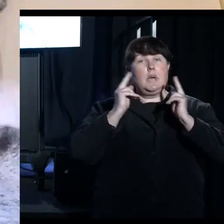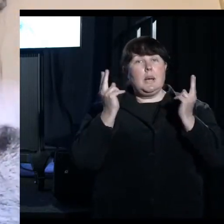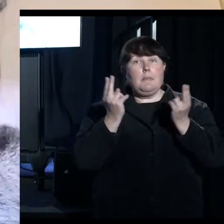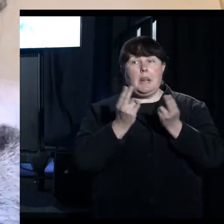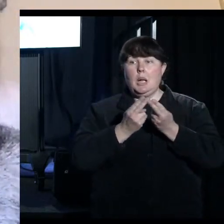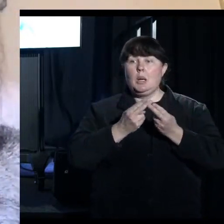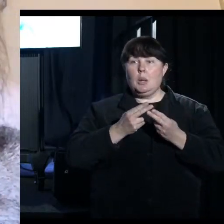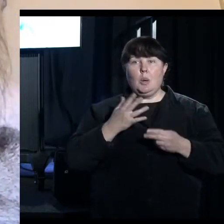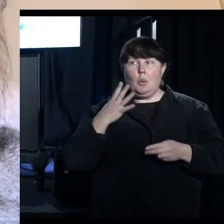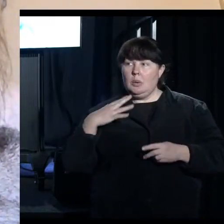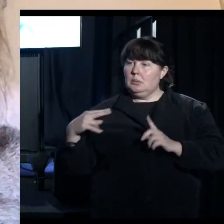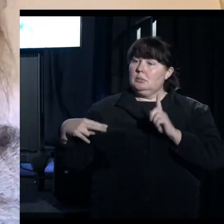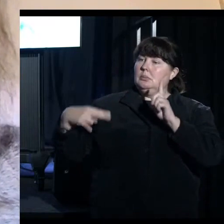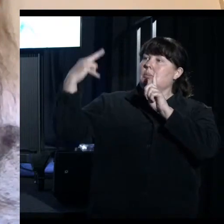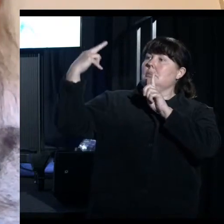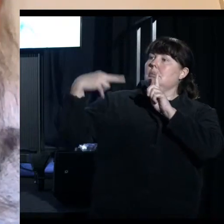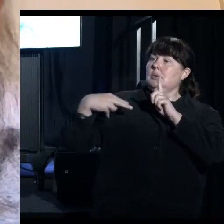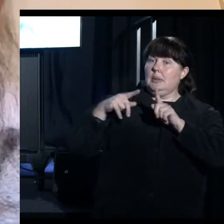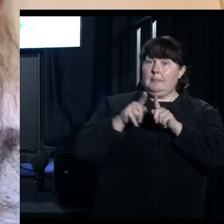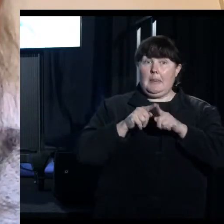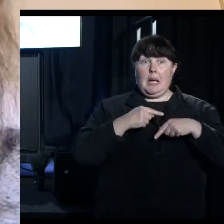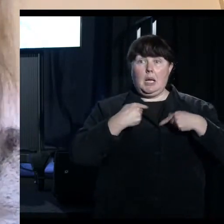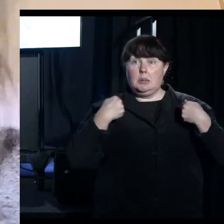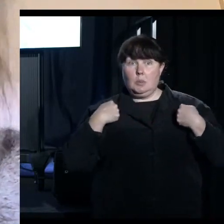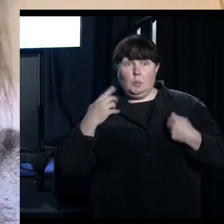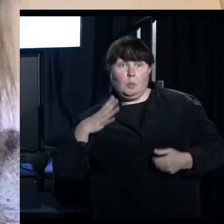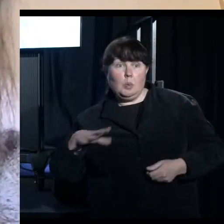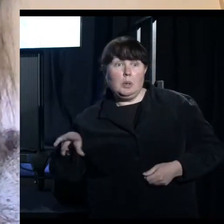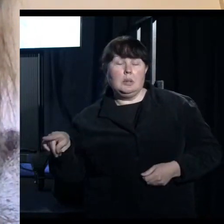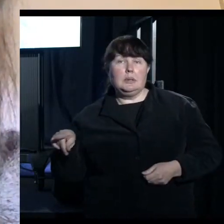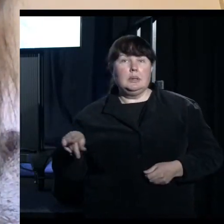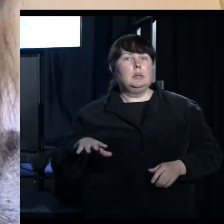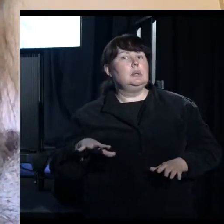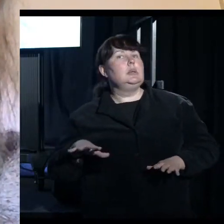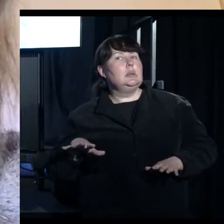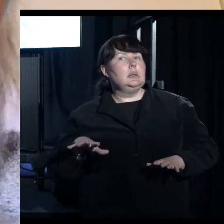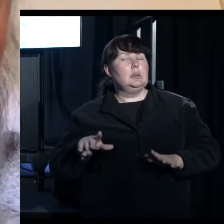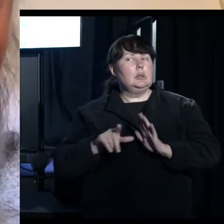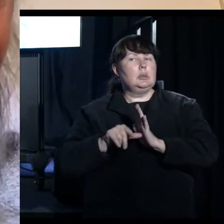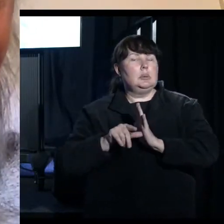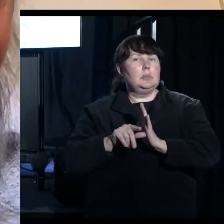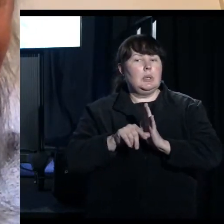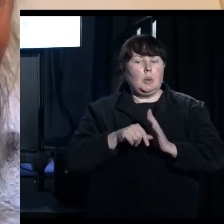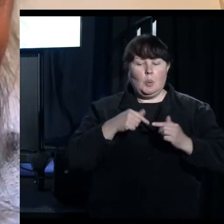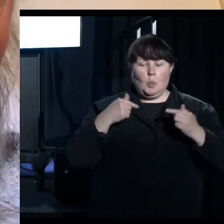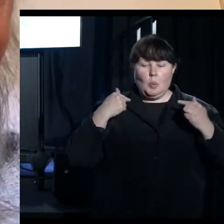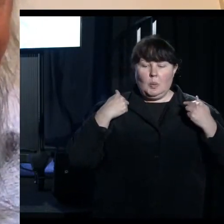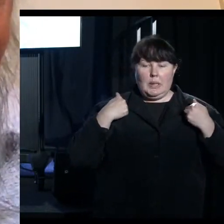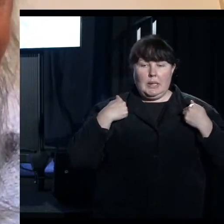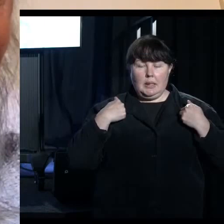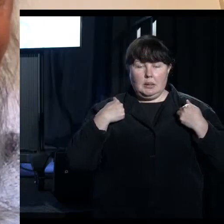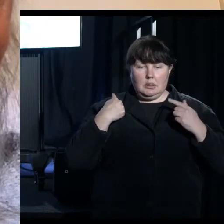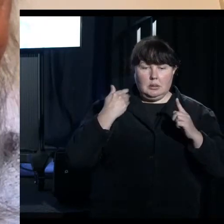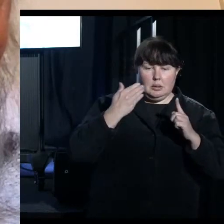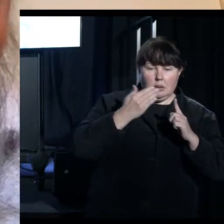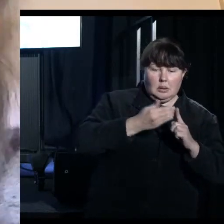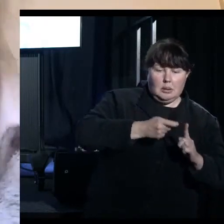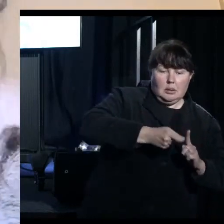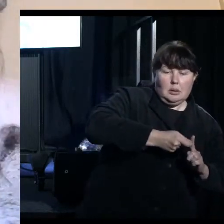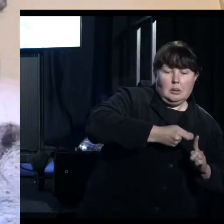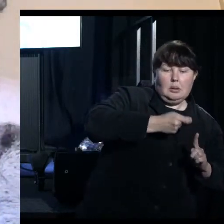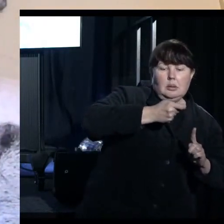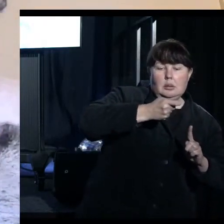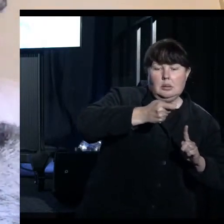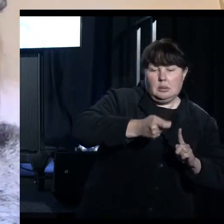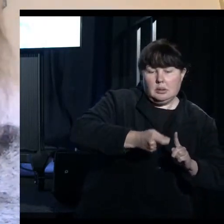we finish stitching the last or the final lace strand on the pack.